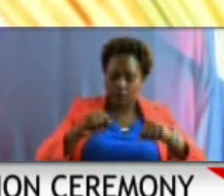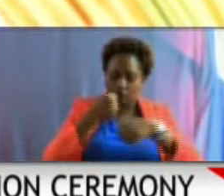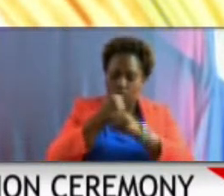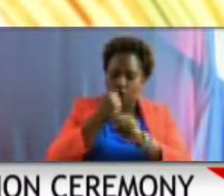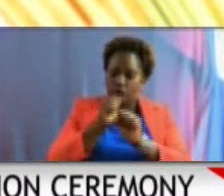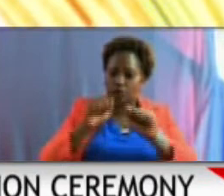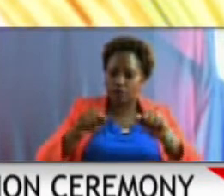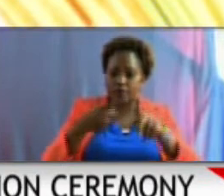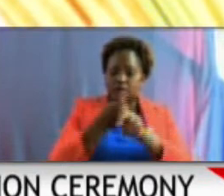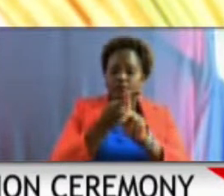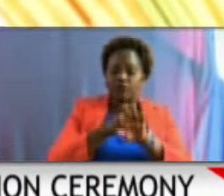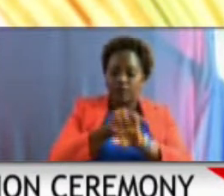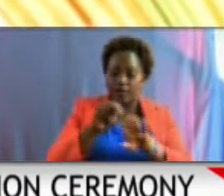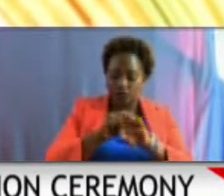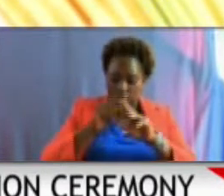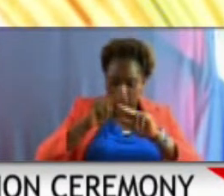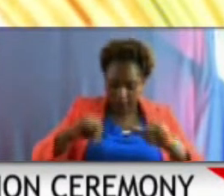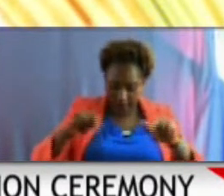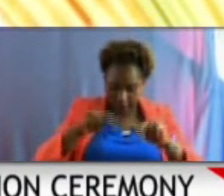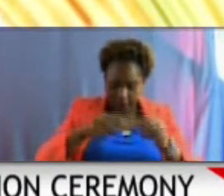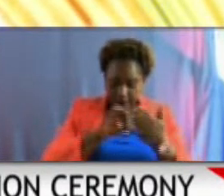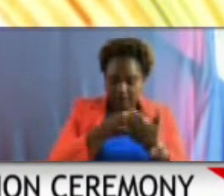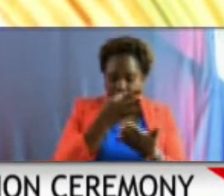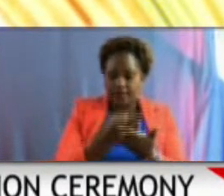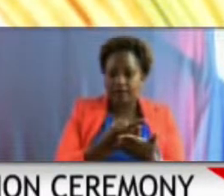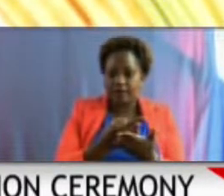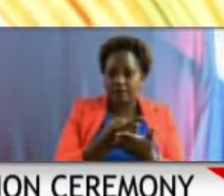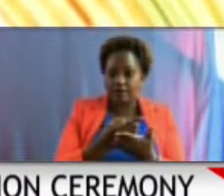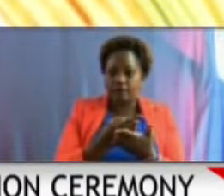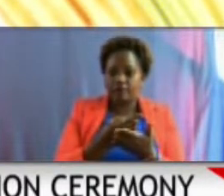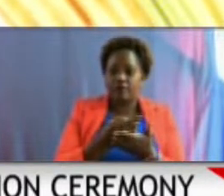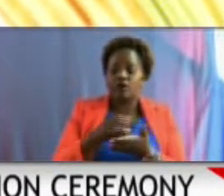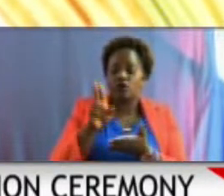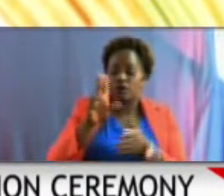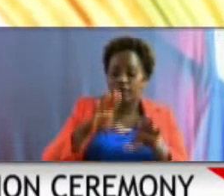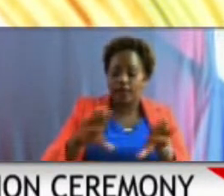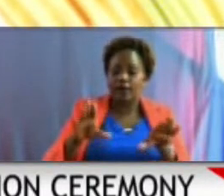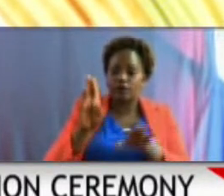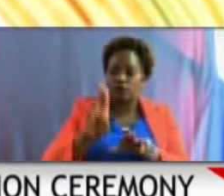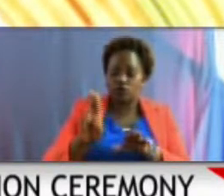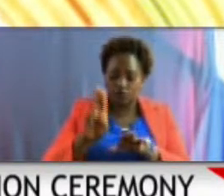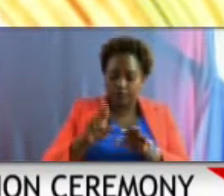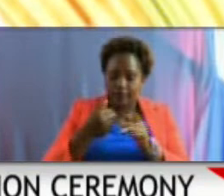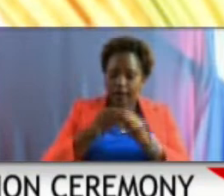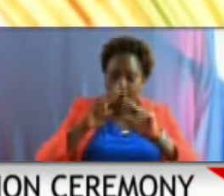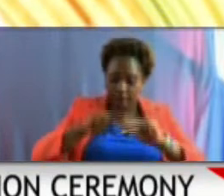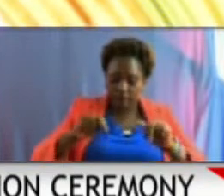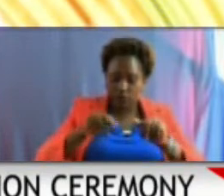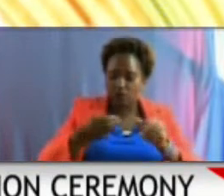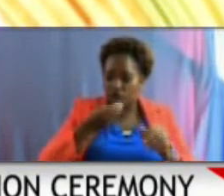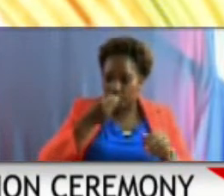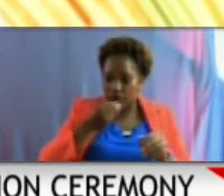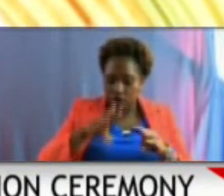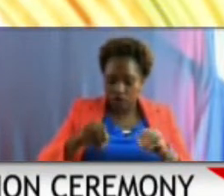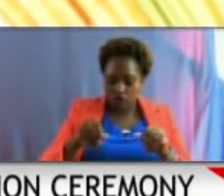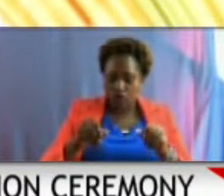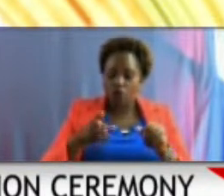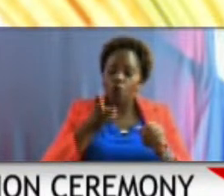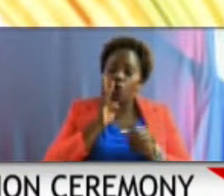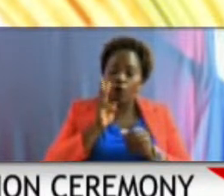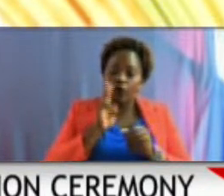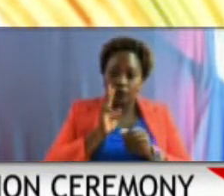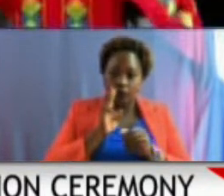funds from the National Research Fund. The lab is being used by our researchers for food, soil,